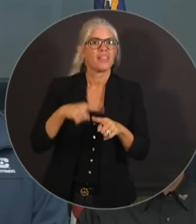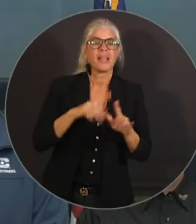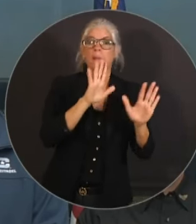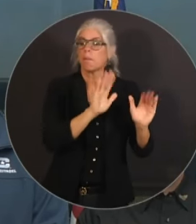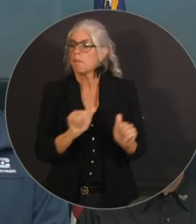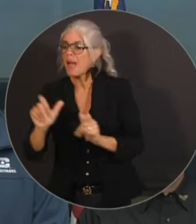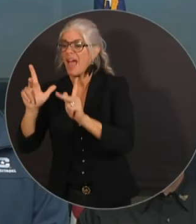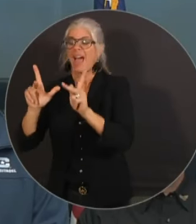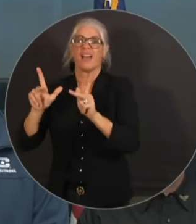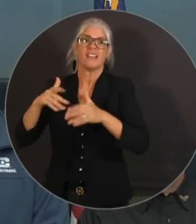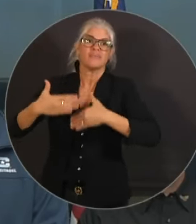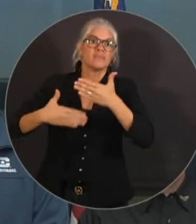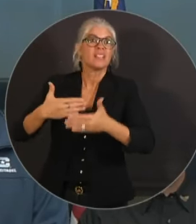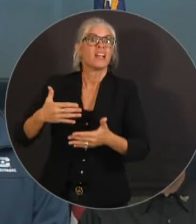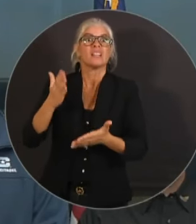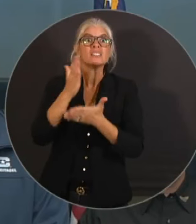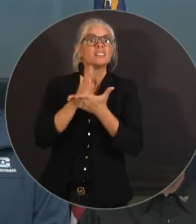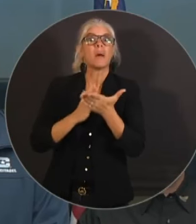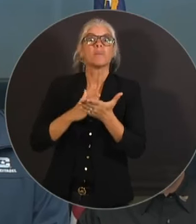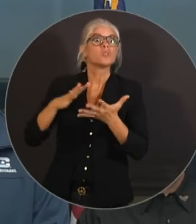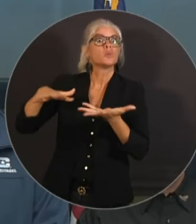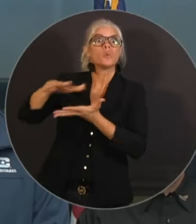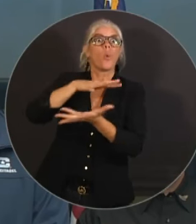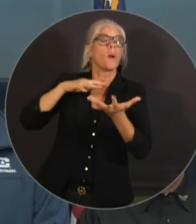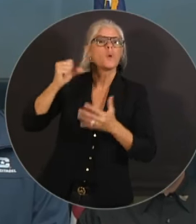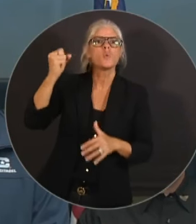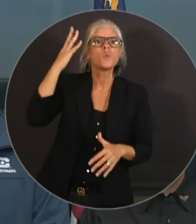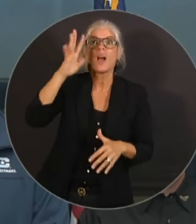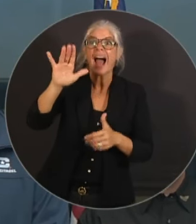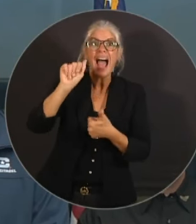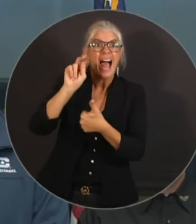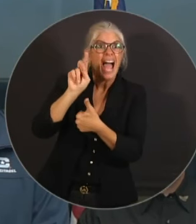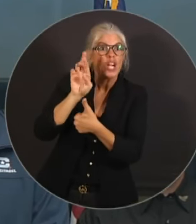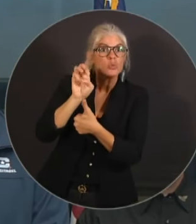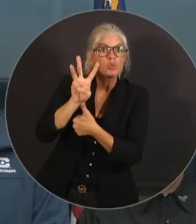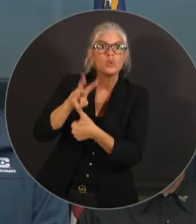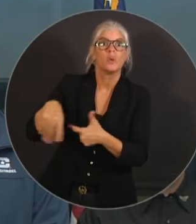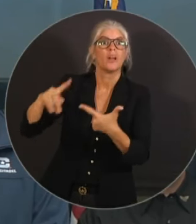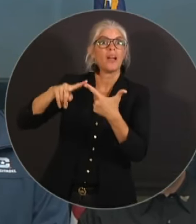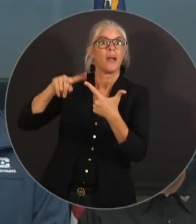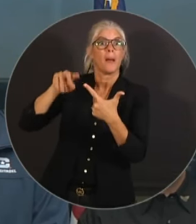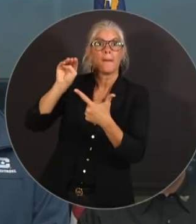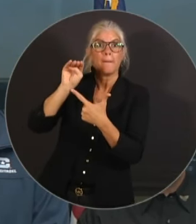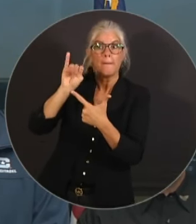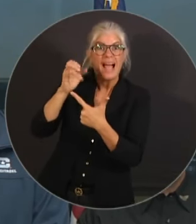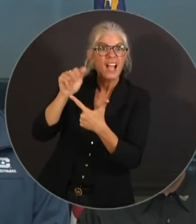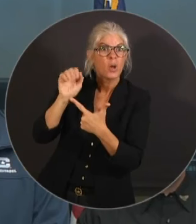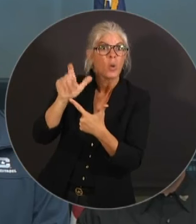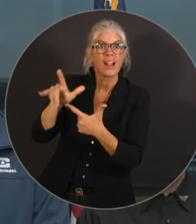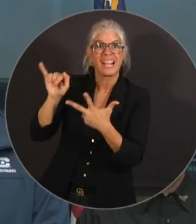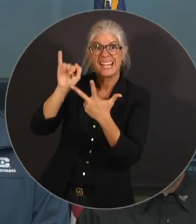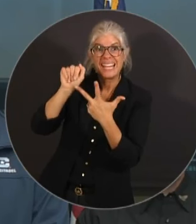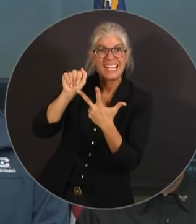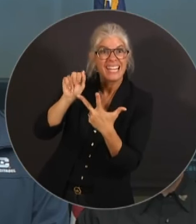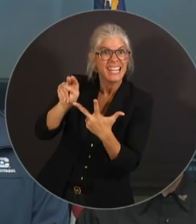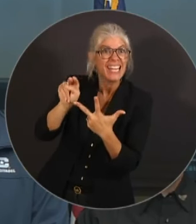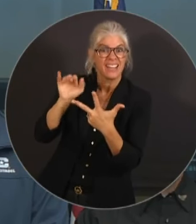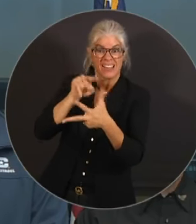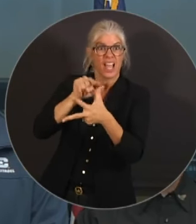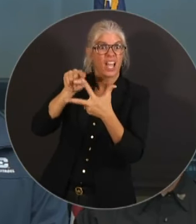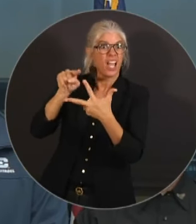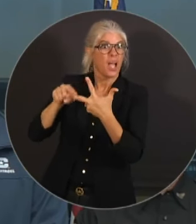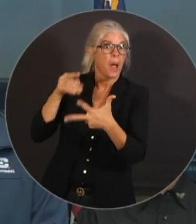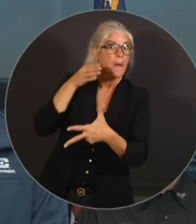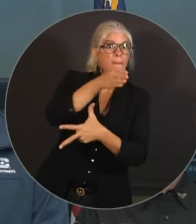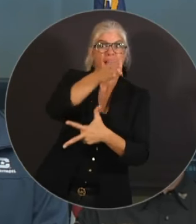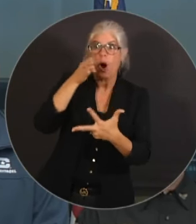a Hurricane Andrew, like a Hurricane Michael in Panama City, like Hurricane Ian in Lee County, that just leave